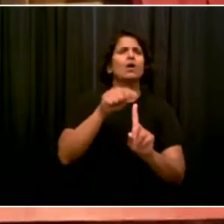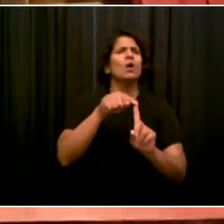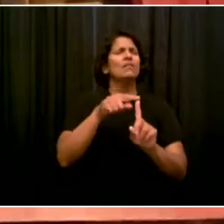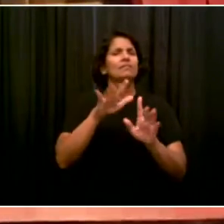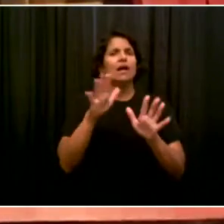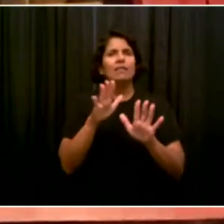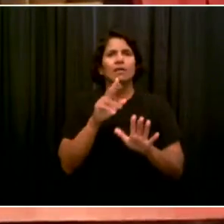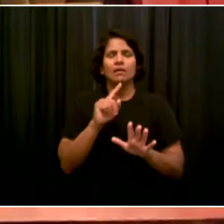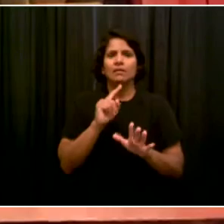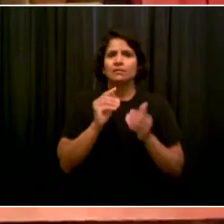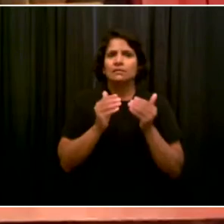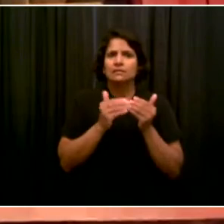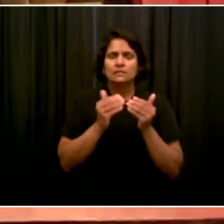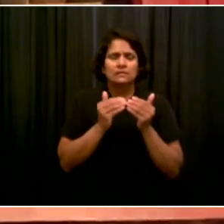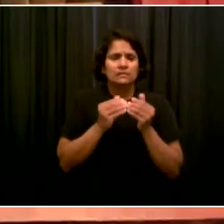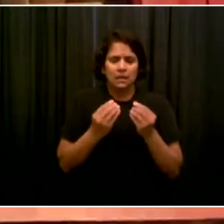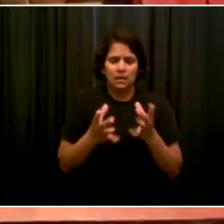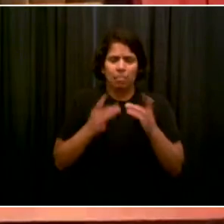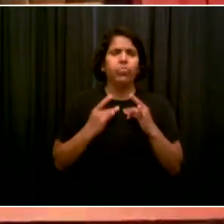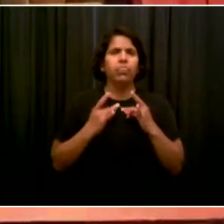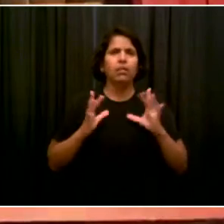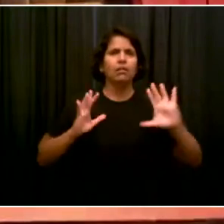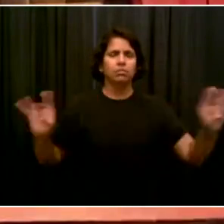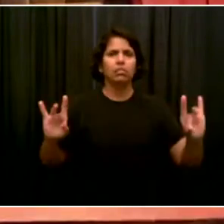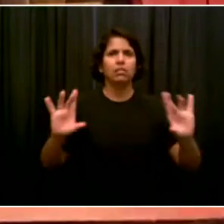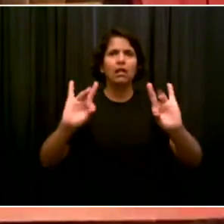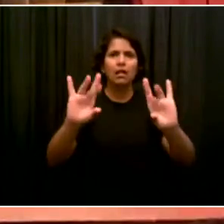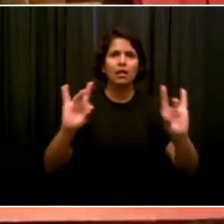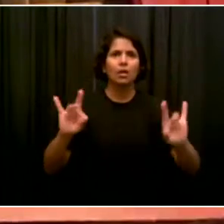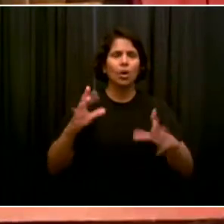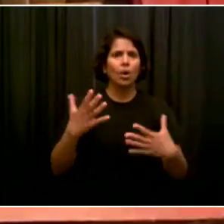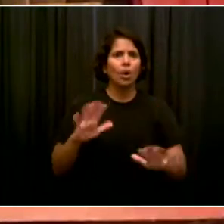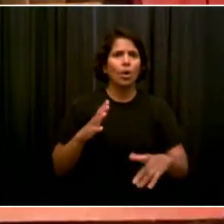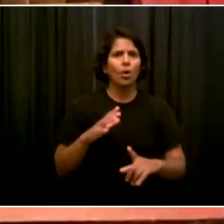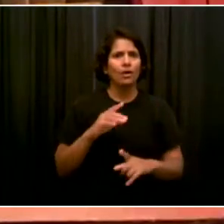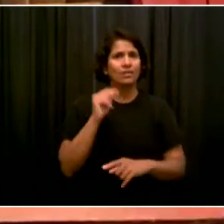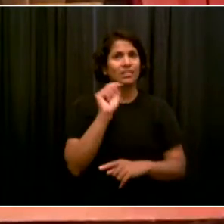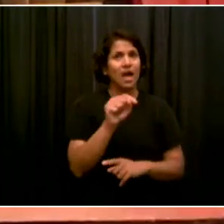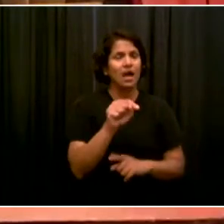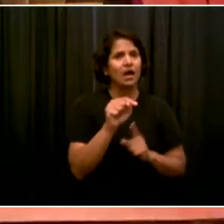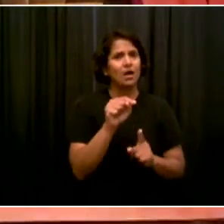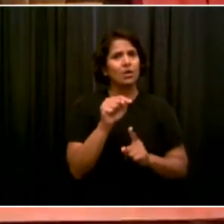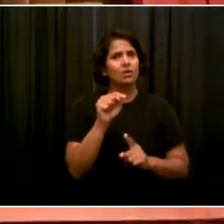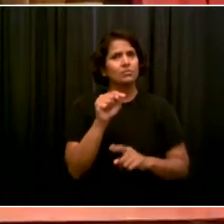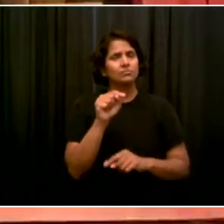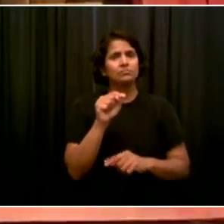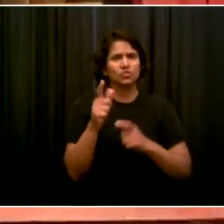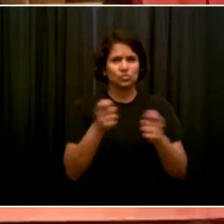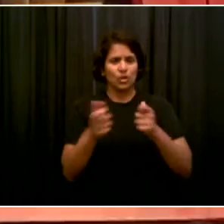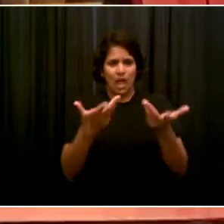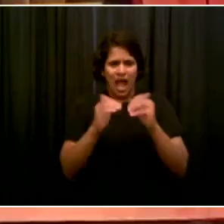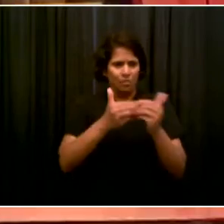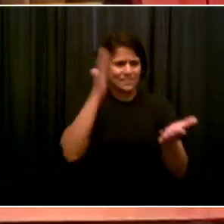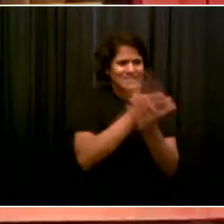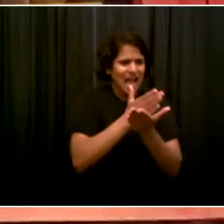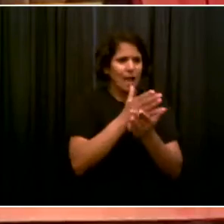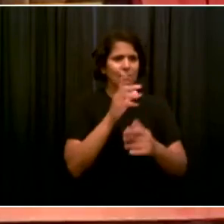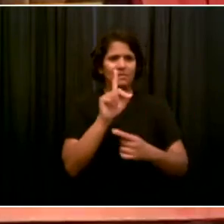variants. And so the only way that we're going to beat this back is